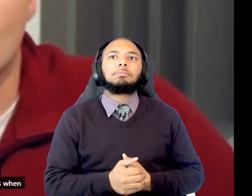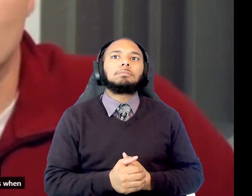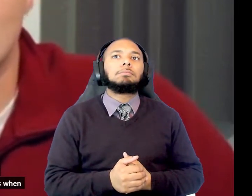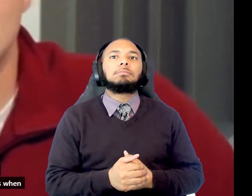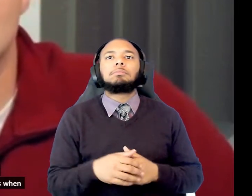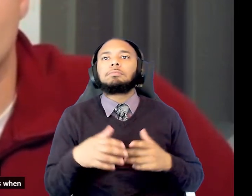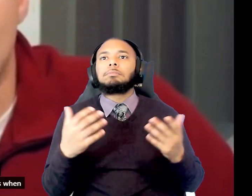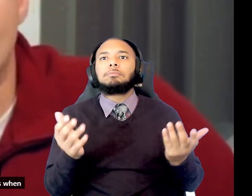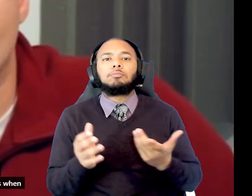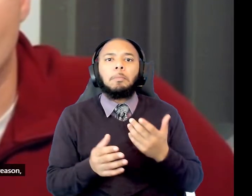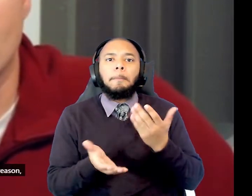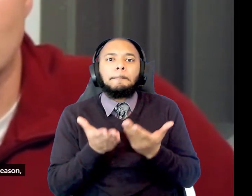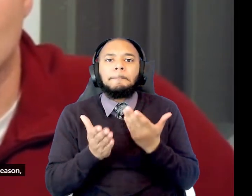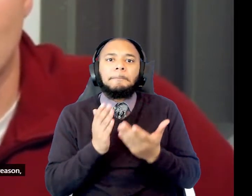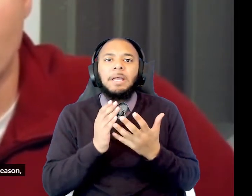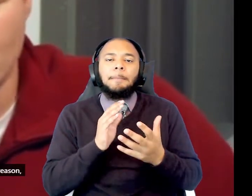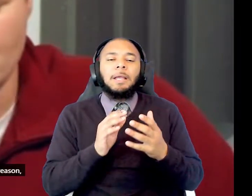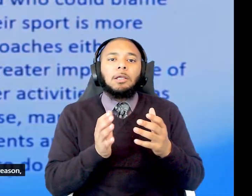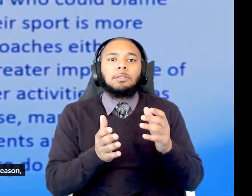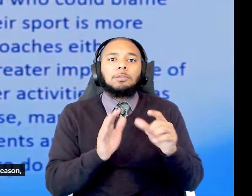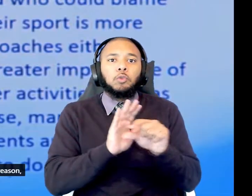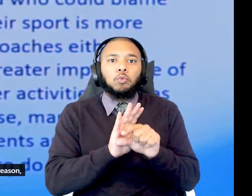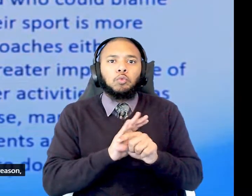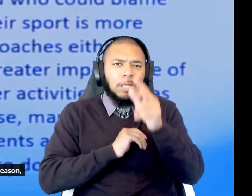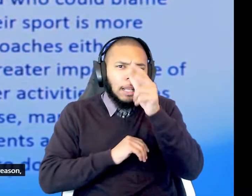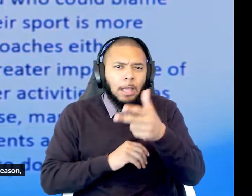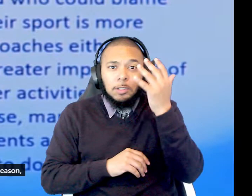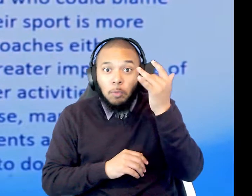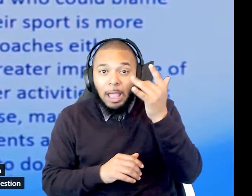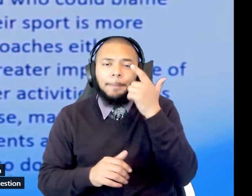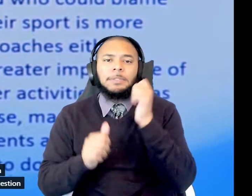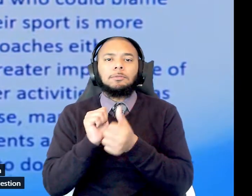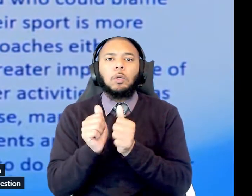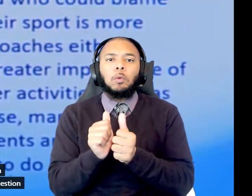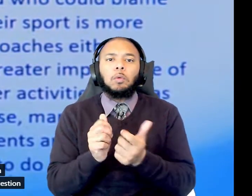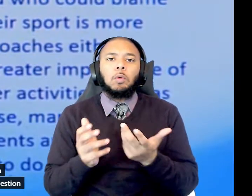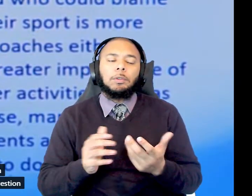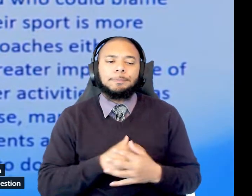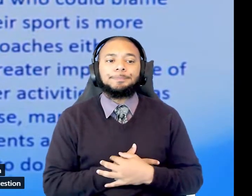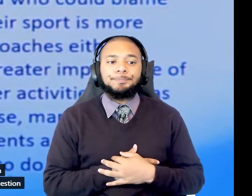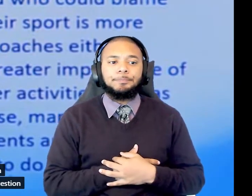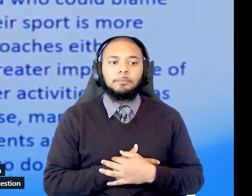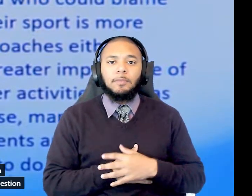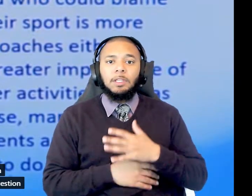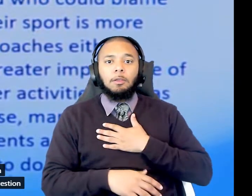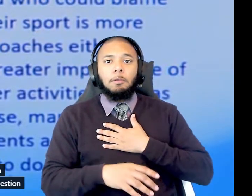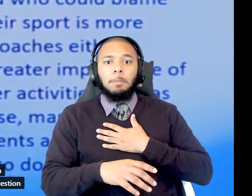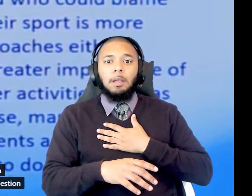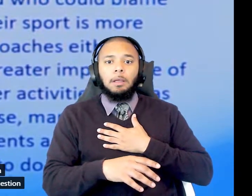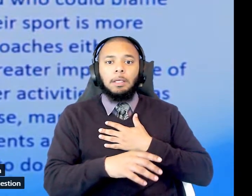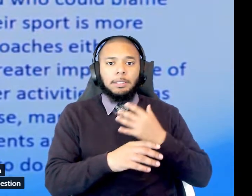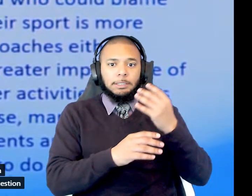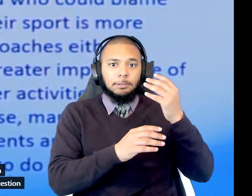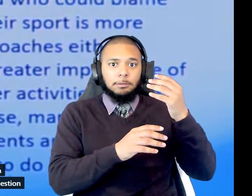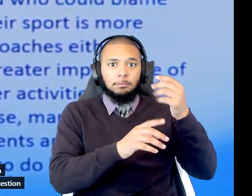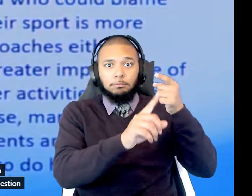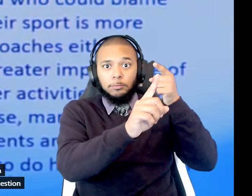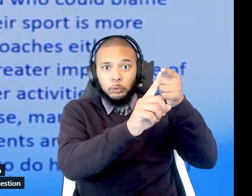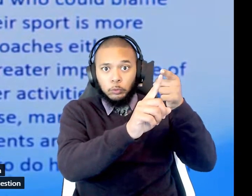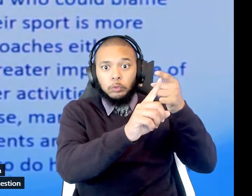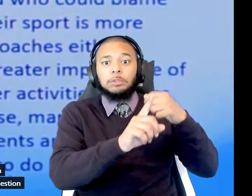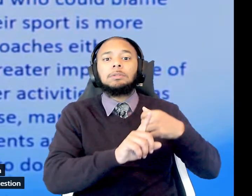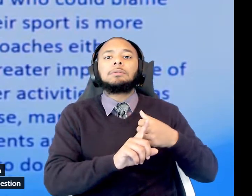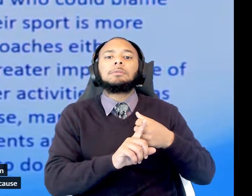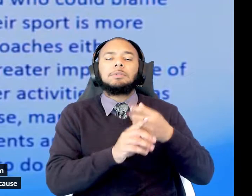have poor grades sometimes when they're playing sports, whatever the reason is. So this is my warrant. So claims up here. Here's my data, abbreviated with the letter